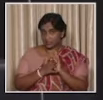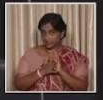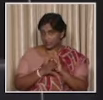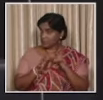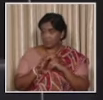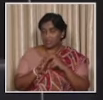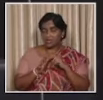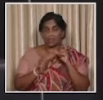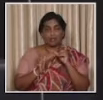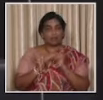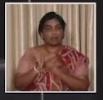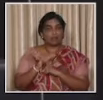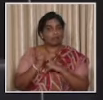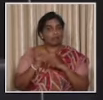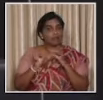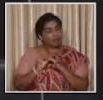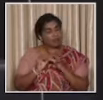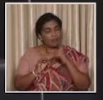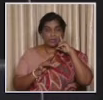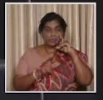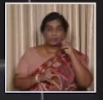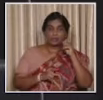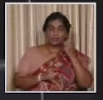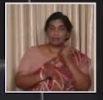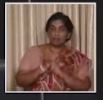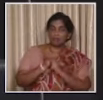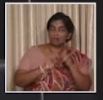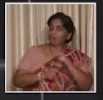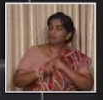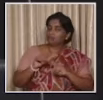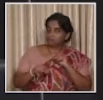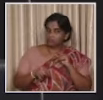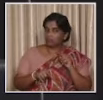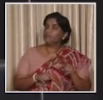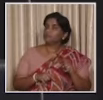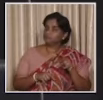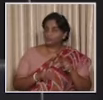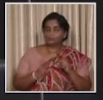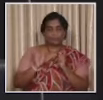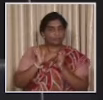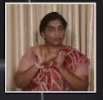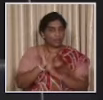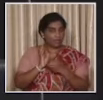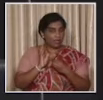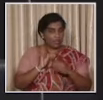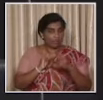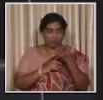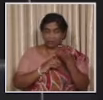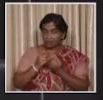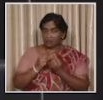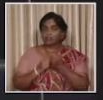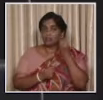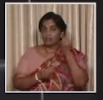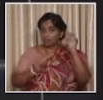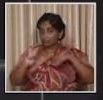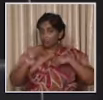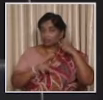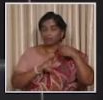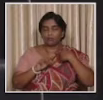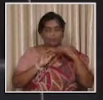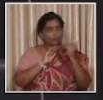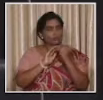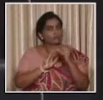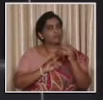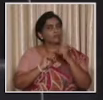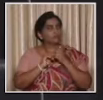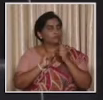have a equal treatment between the debt, between the creditors. So equal treatment issue, the President and the Finance